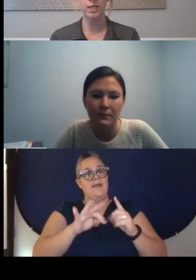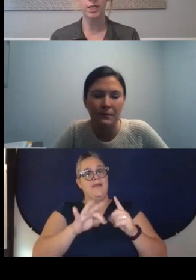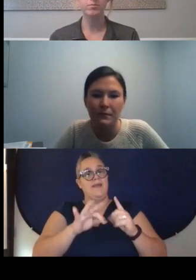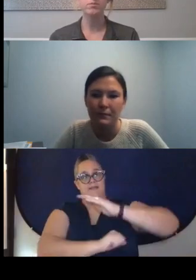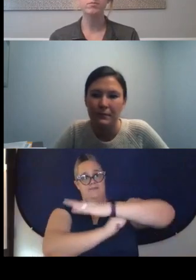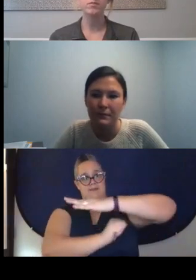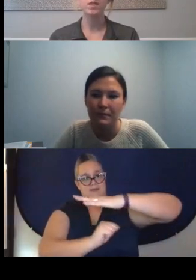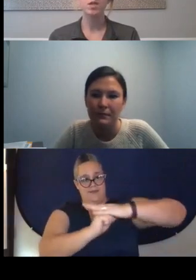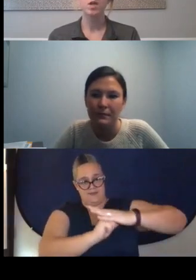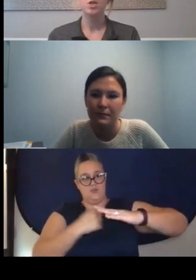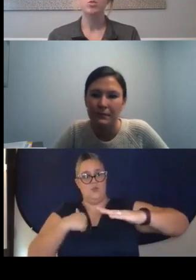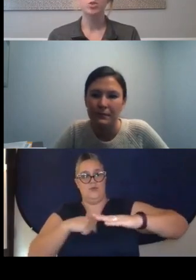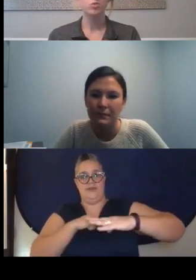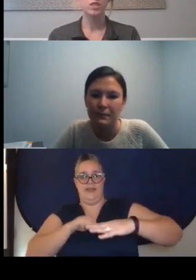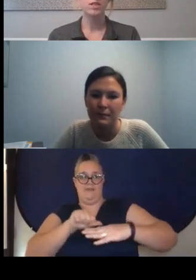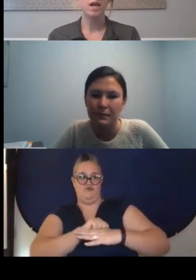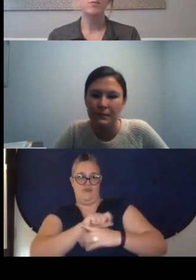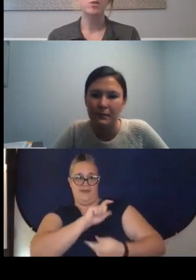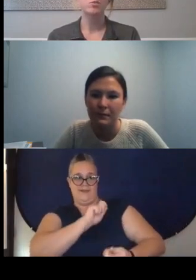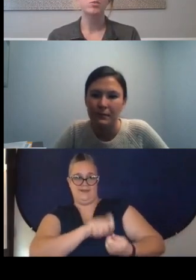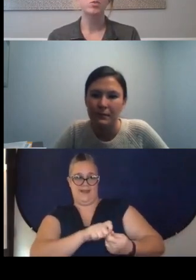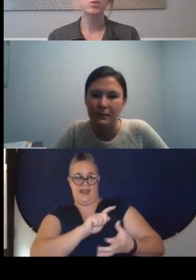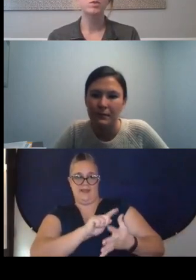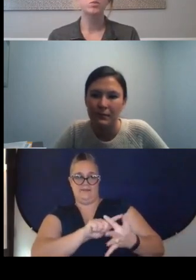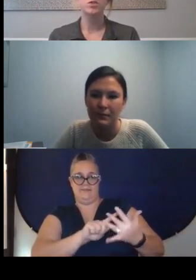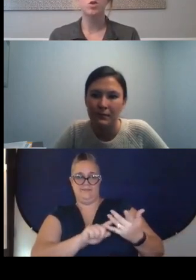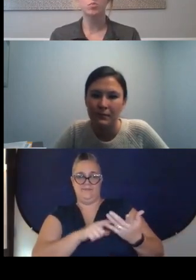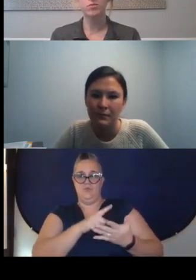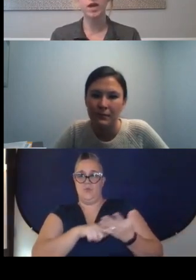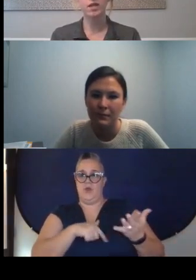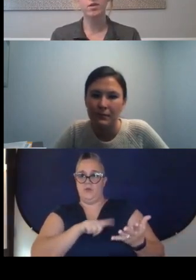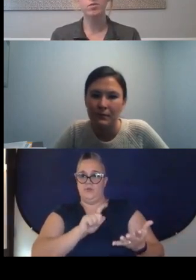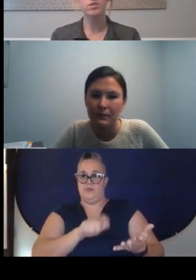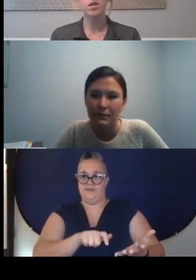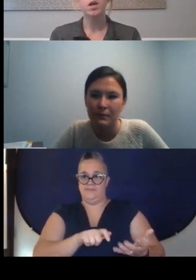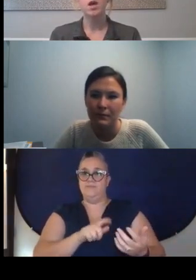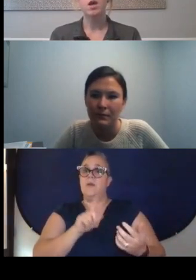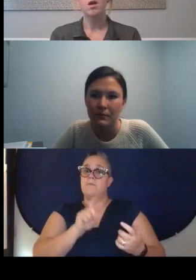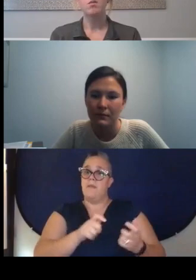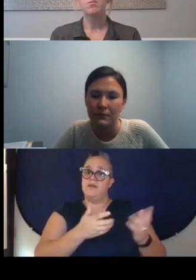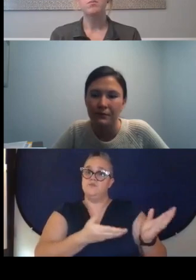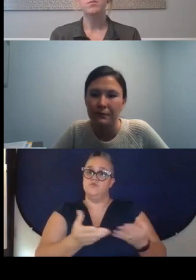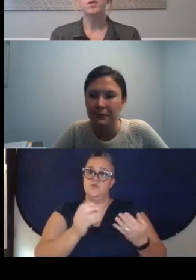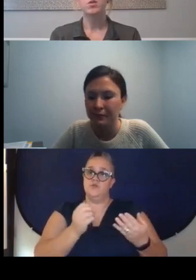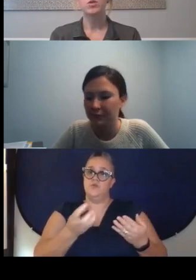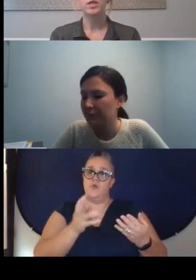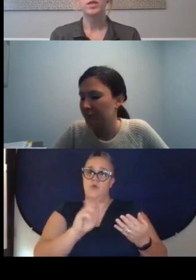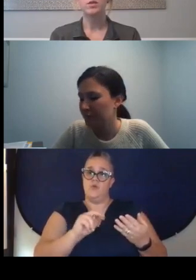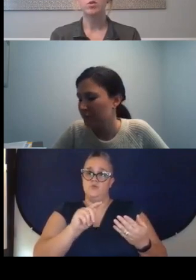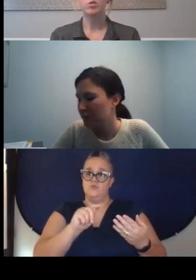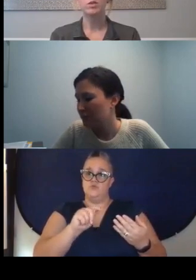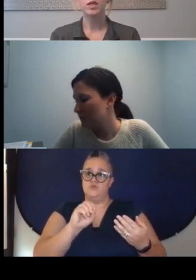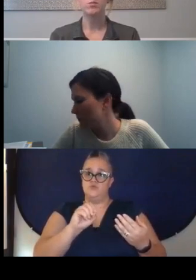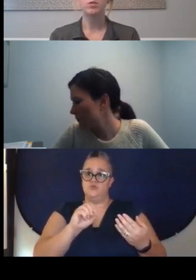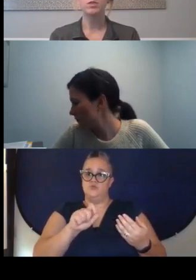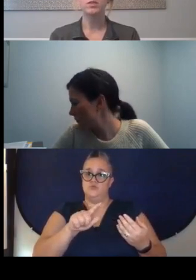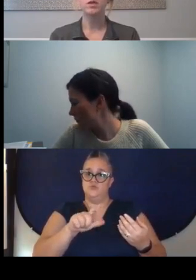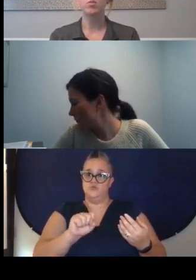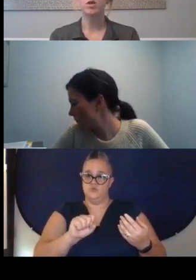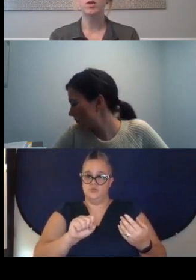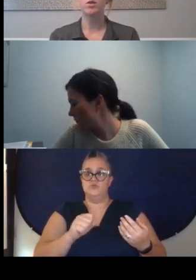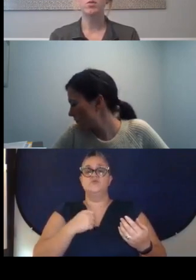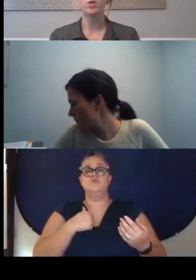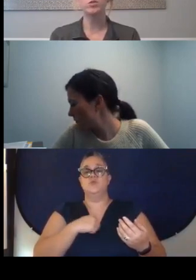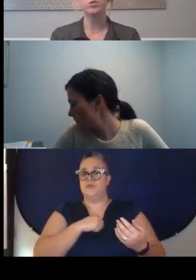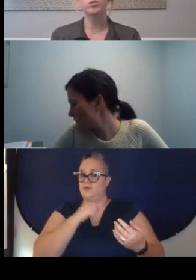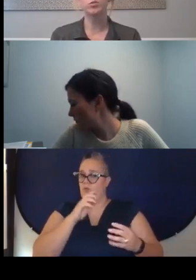training. You do need to have your own tools. We don't provide those. We will go into kind of more detail